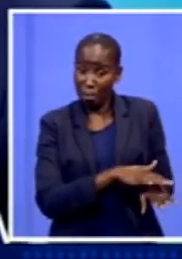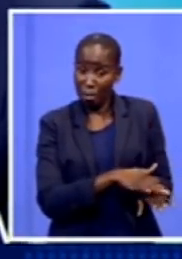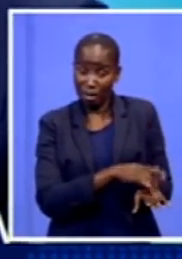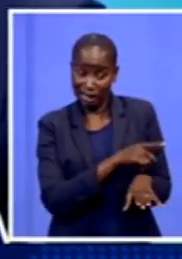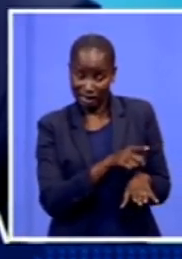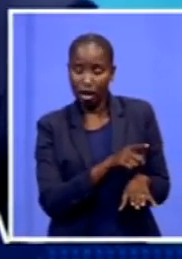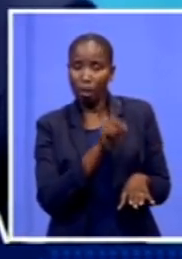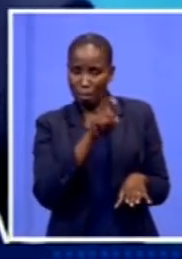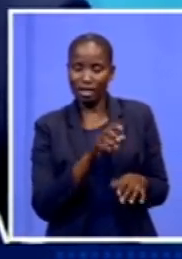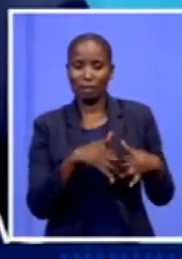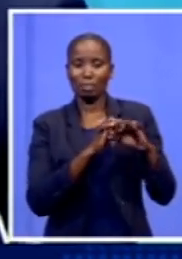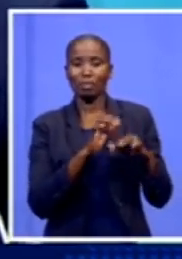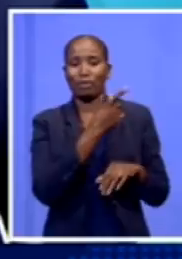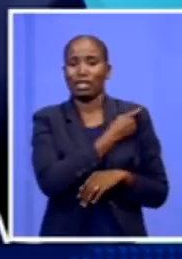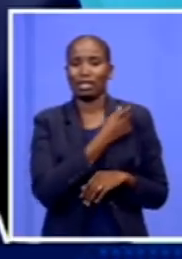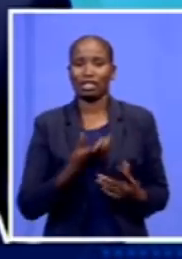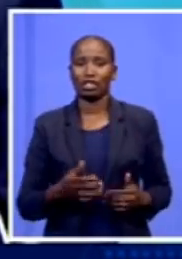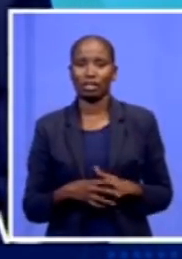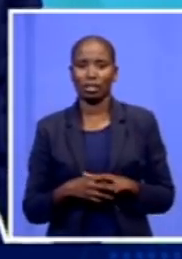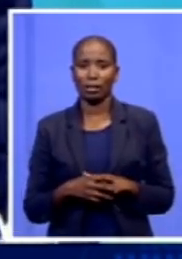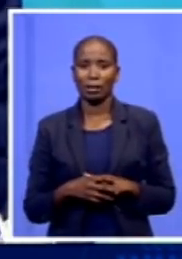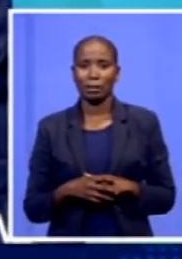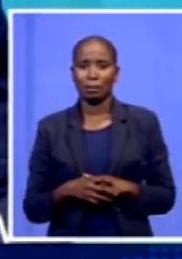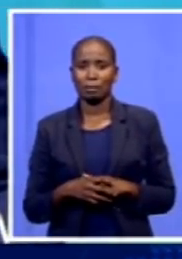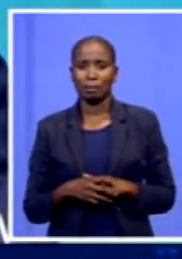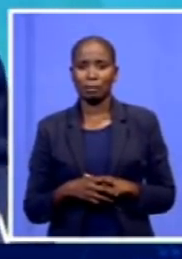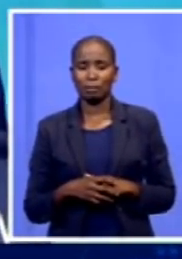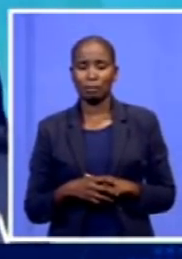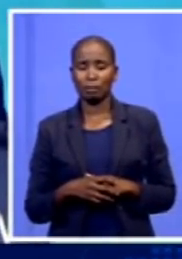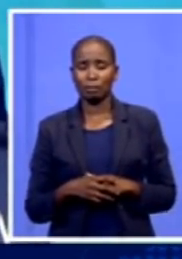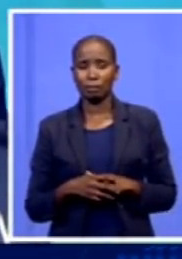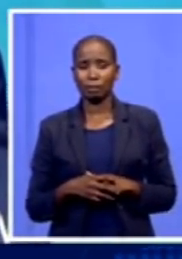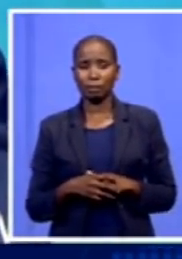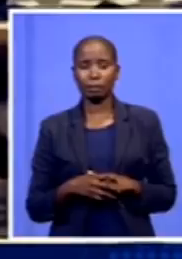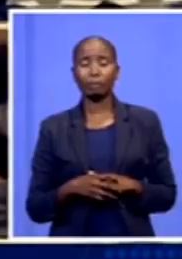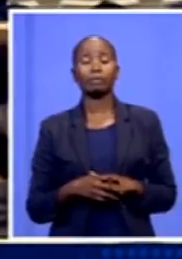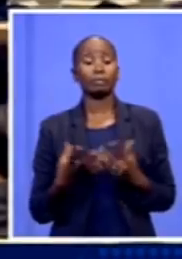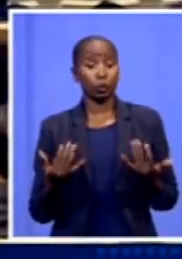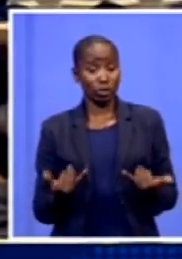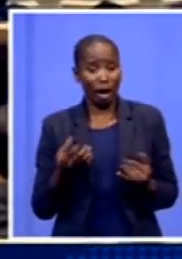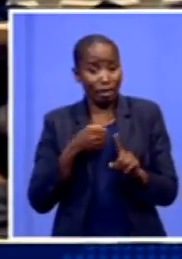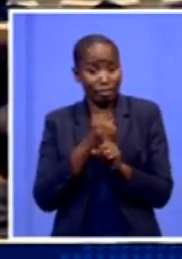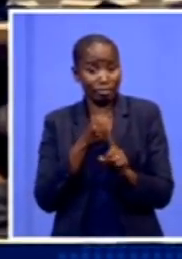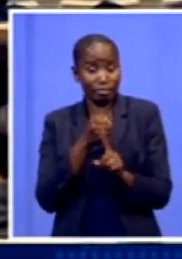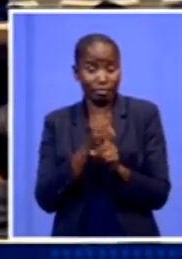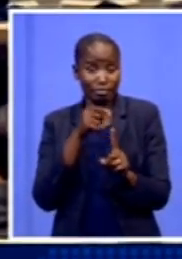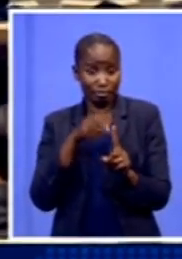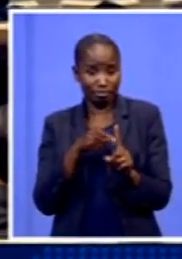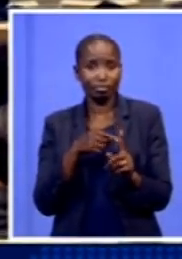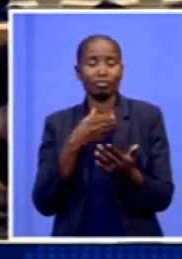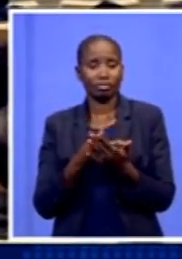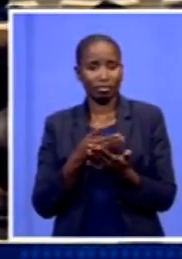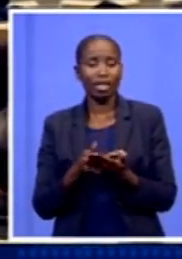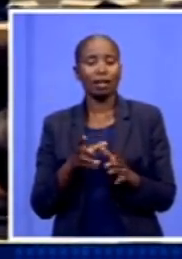So the fight we are in today is a fight which will last above and beyond, or beyond COVID-19. Thank you.